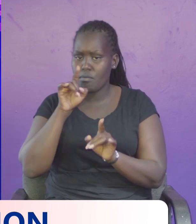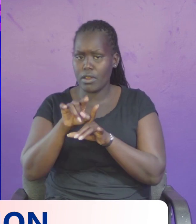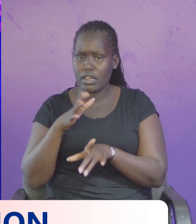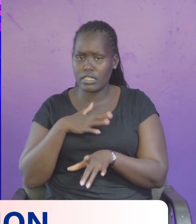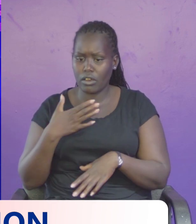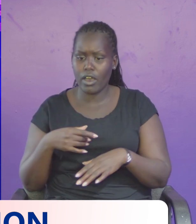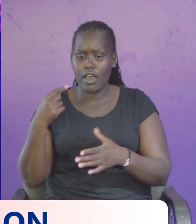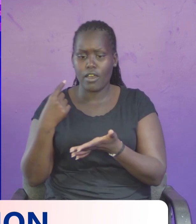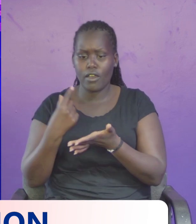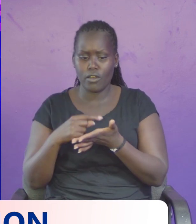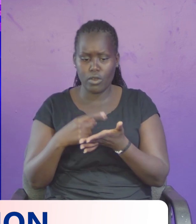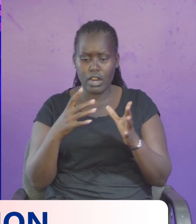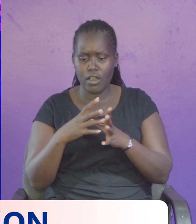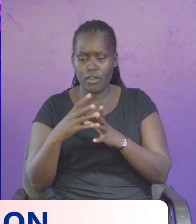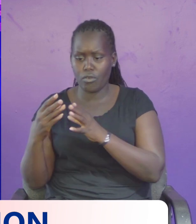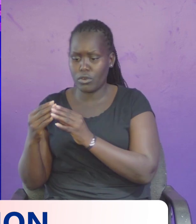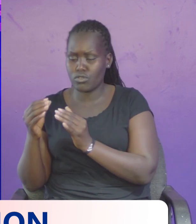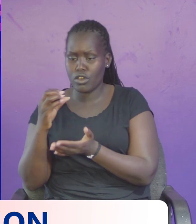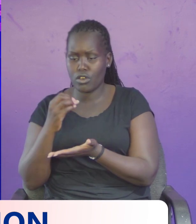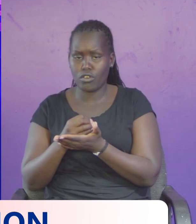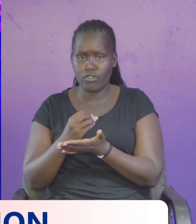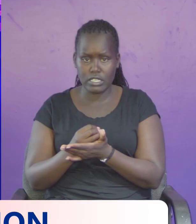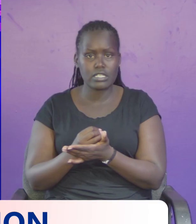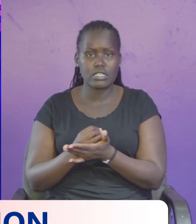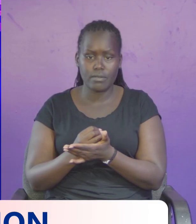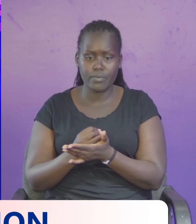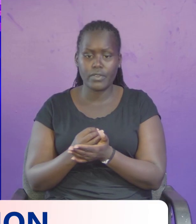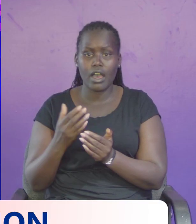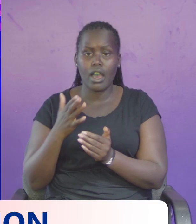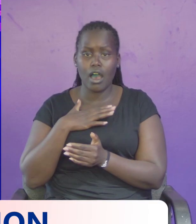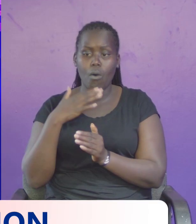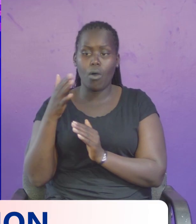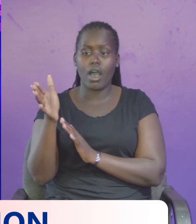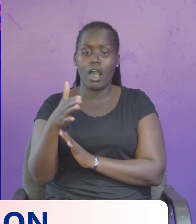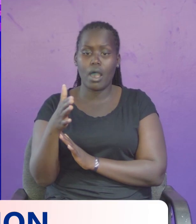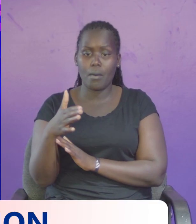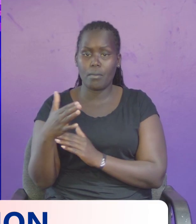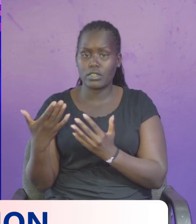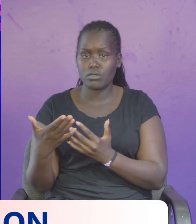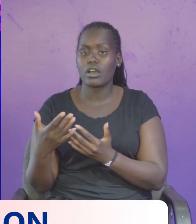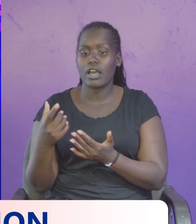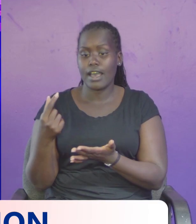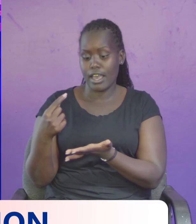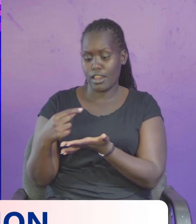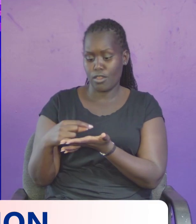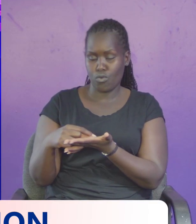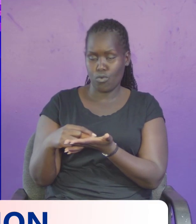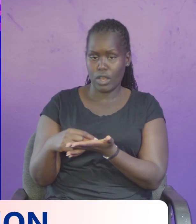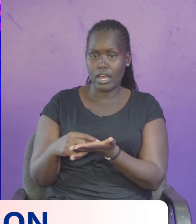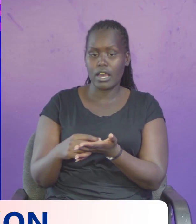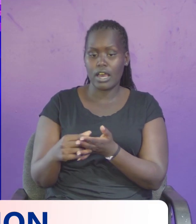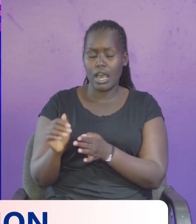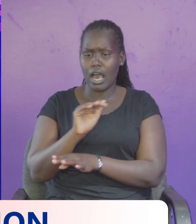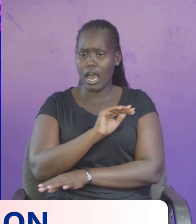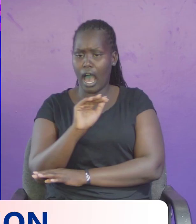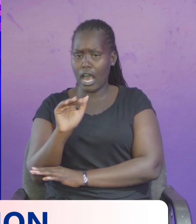they marched to the foreign affairs offices, our embassy in Uganda, demanding for the